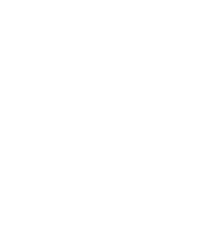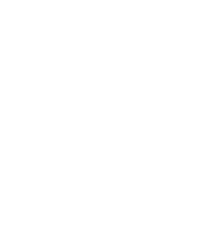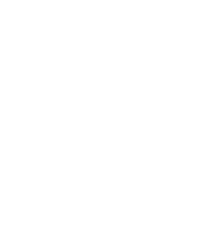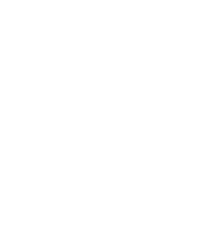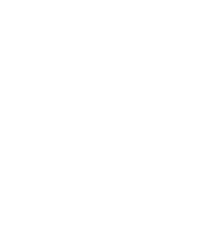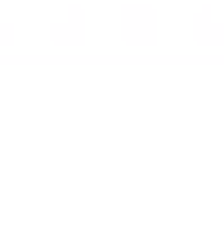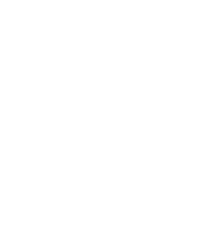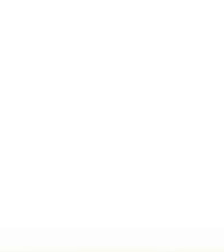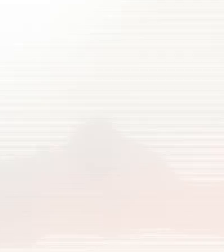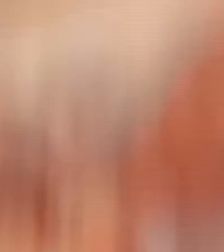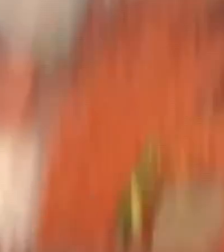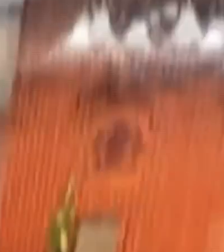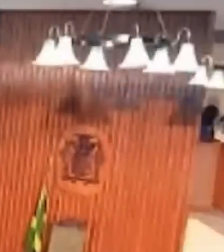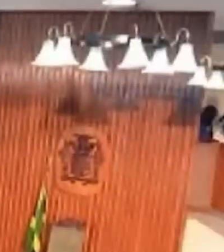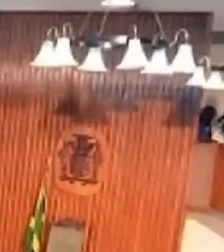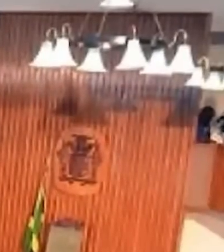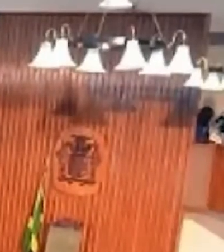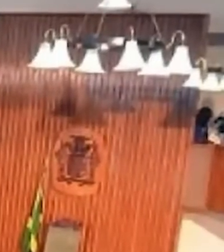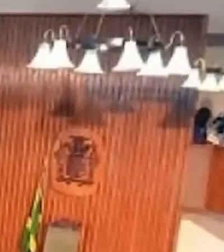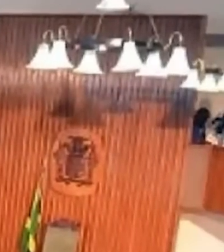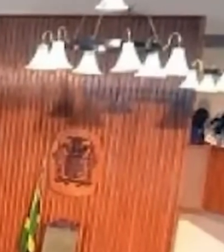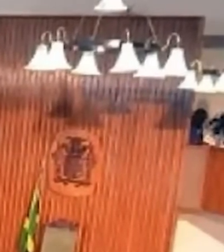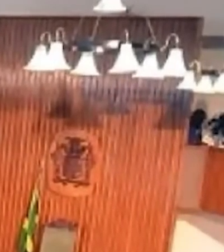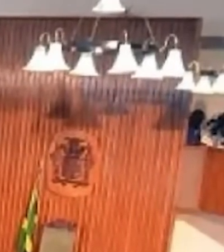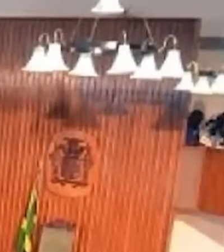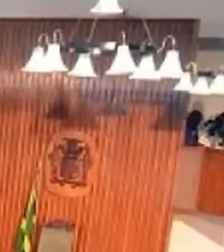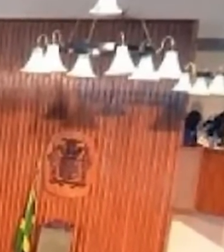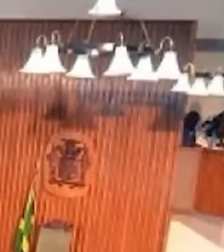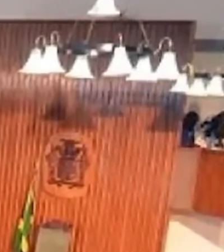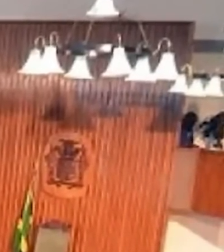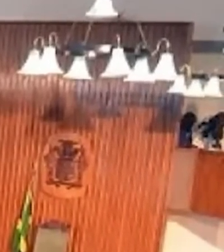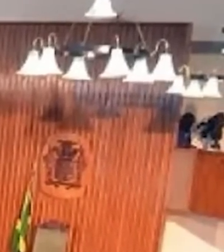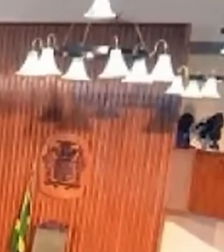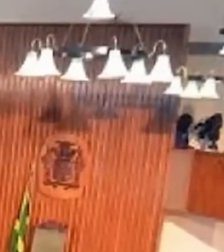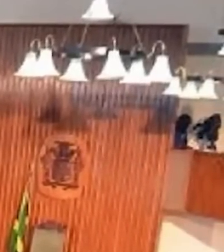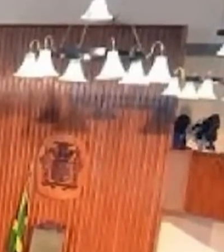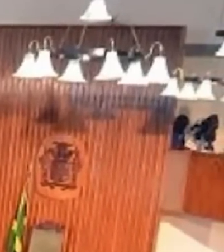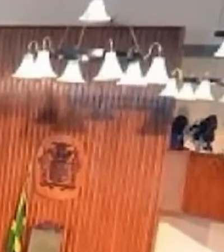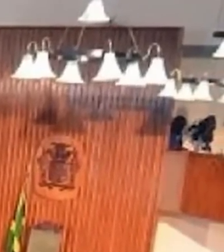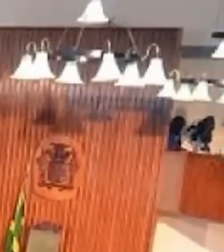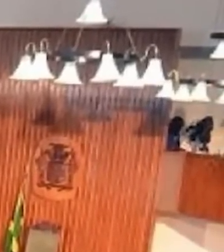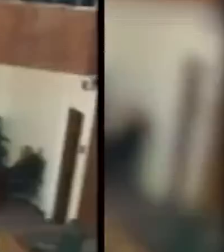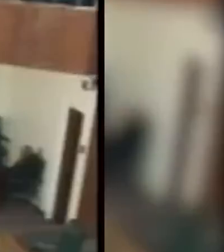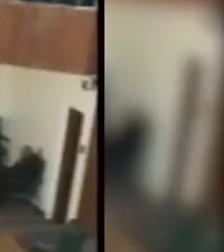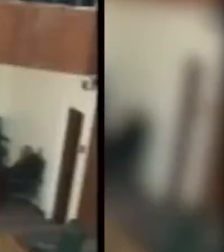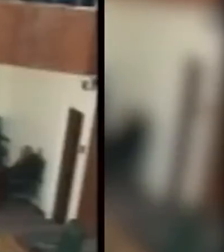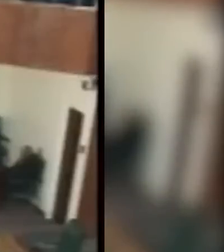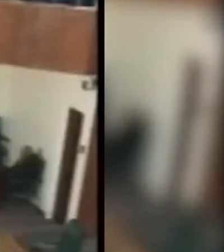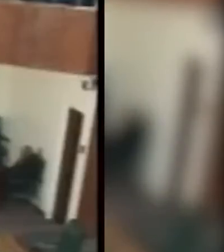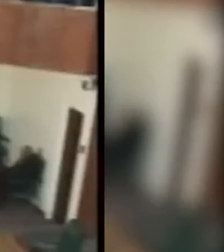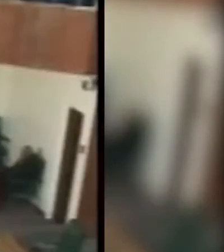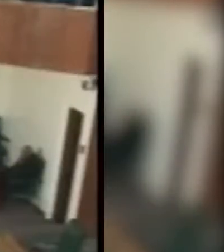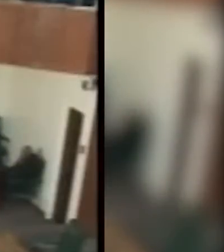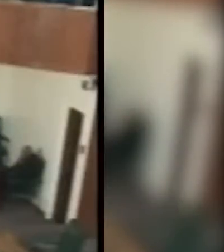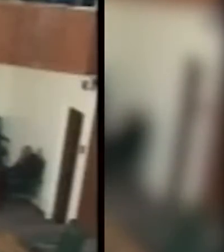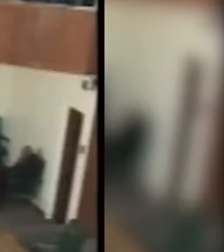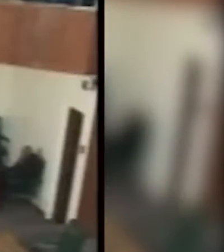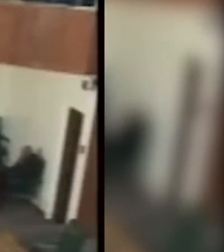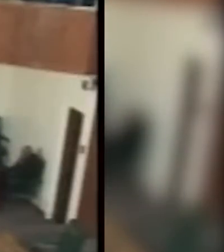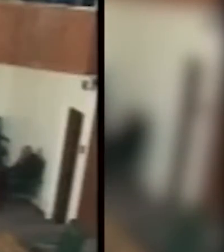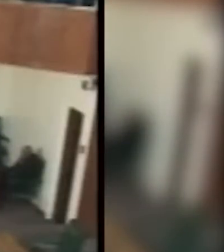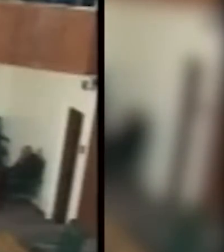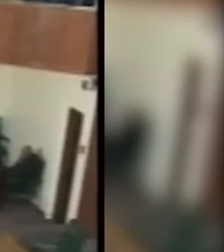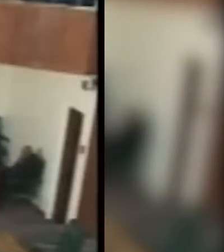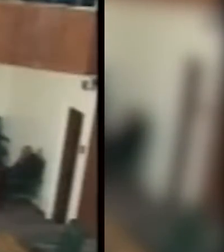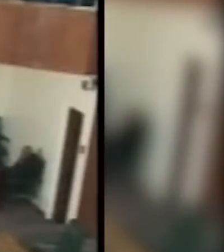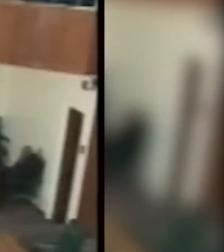in 1993, leading to the tabling of a national registration bill in 1995, which was later presented to Parliament in the